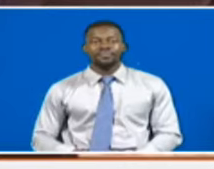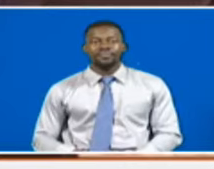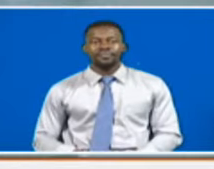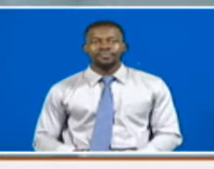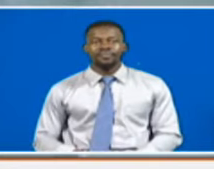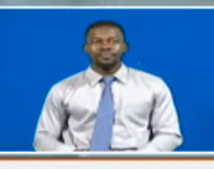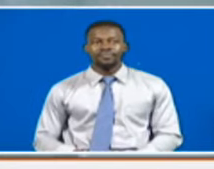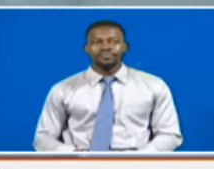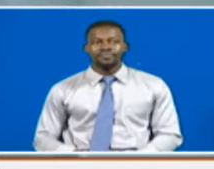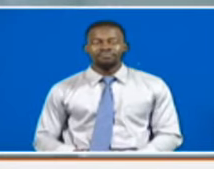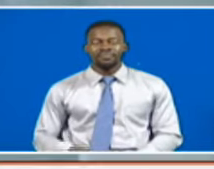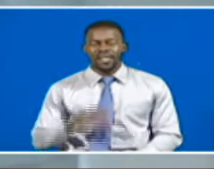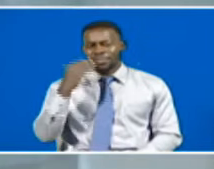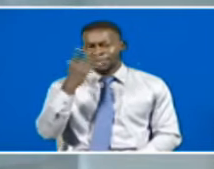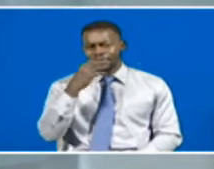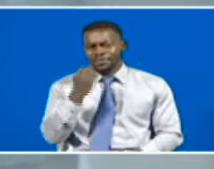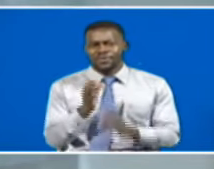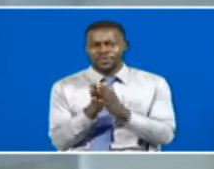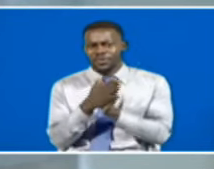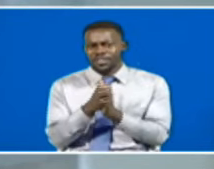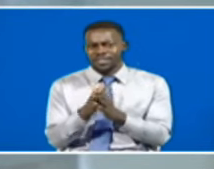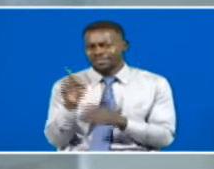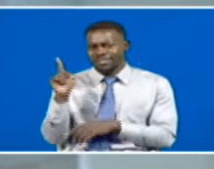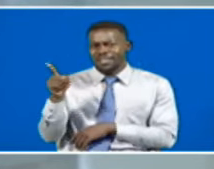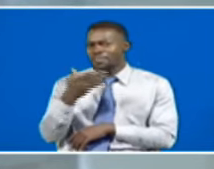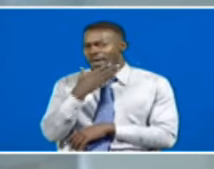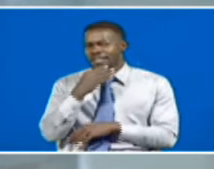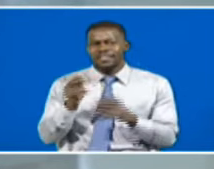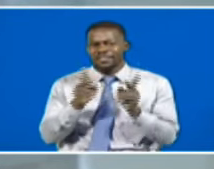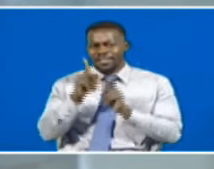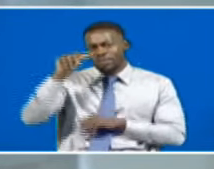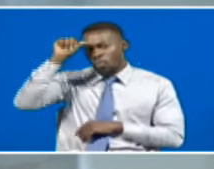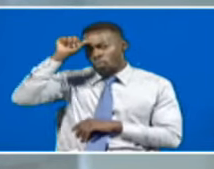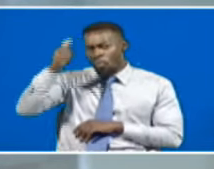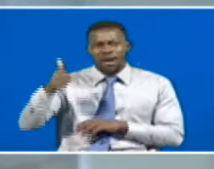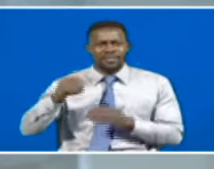That is a beautiful story of Kenyans coming together, pulling their weight in preserving them.